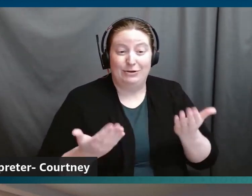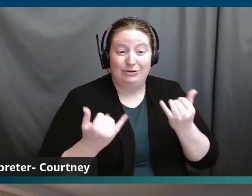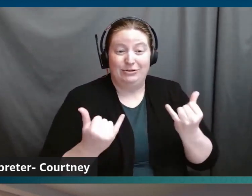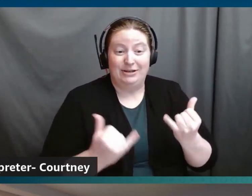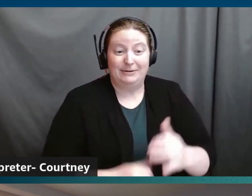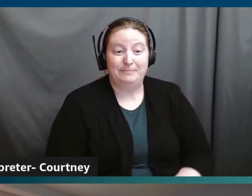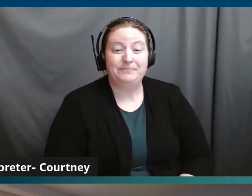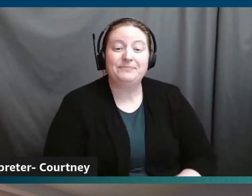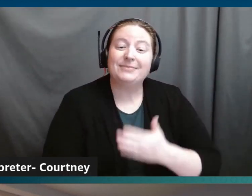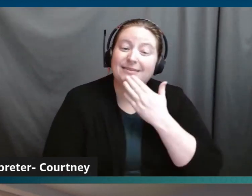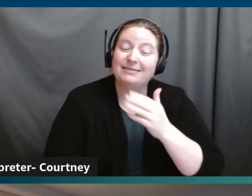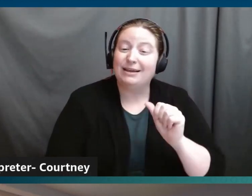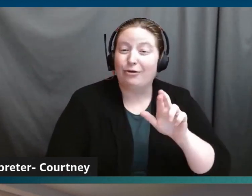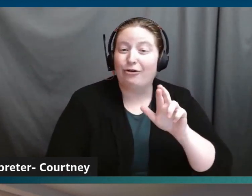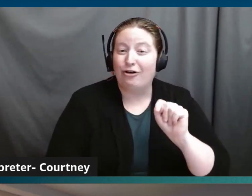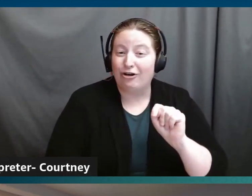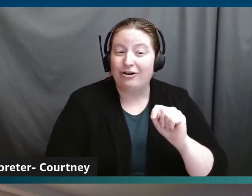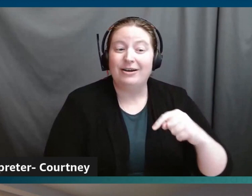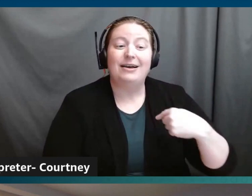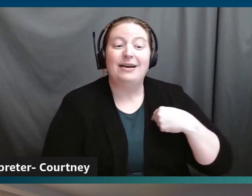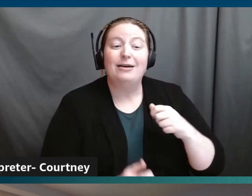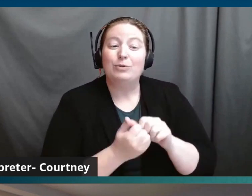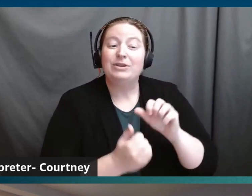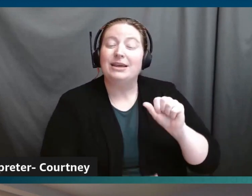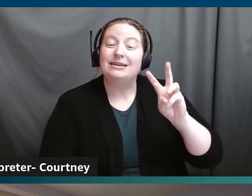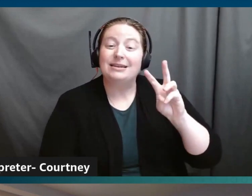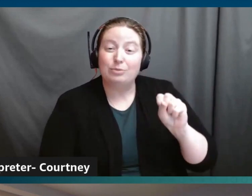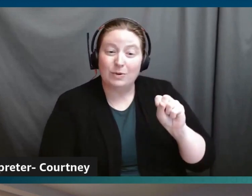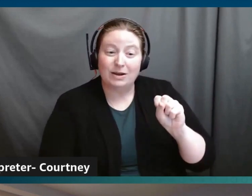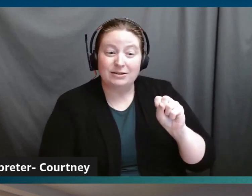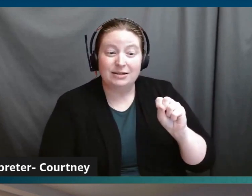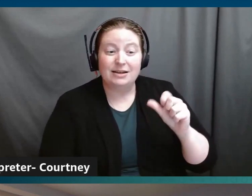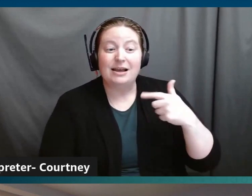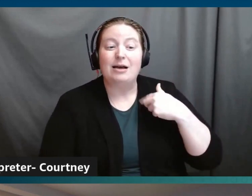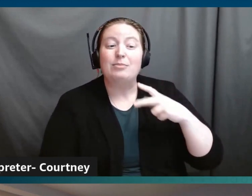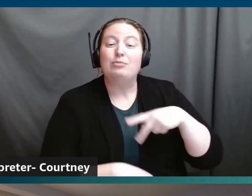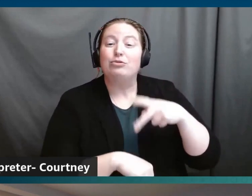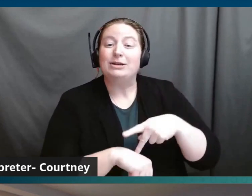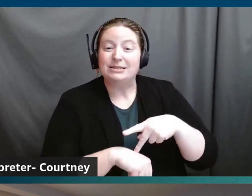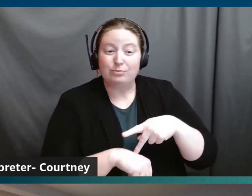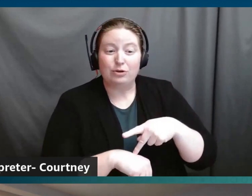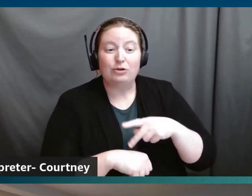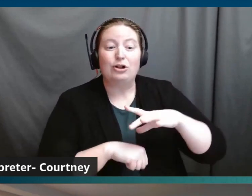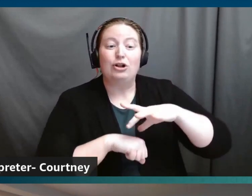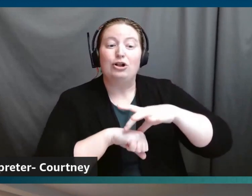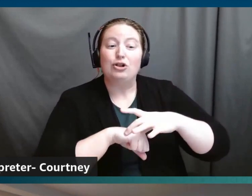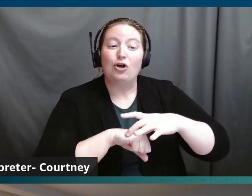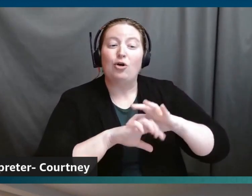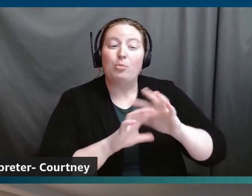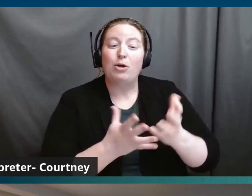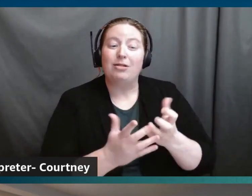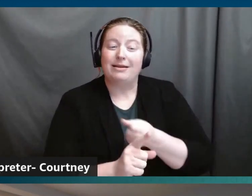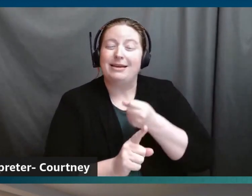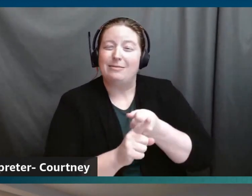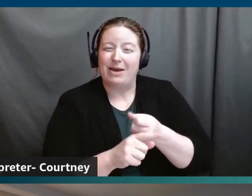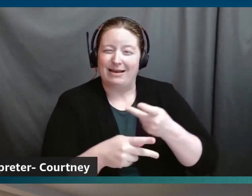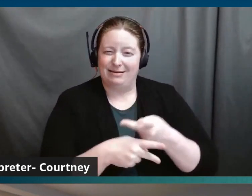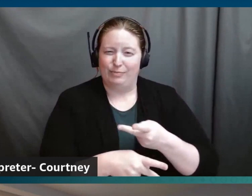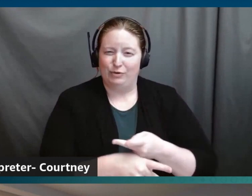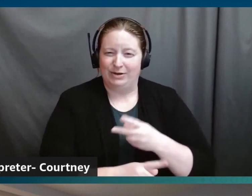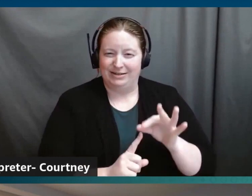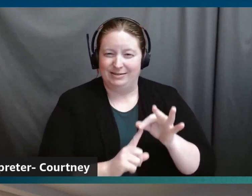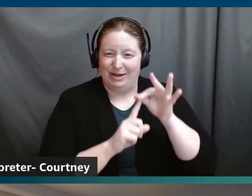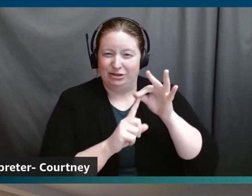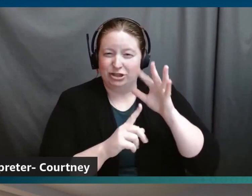thanks, Art. Yeah, so I'm with AWS, and I'm a principal global impact computing specialist. I lead our